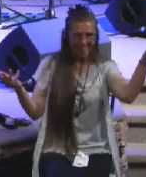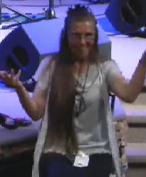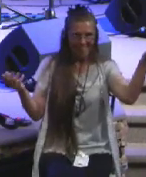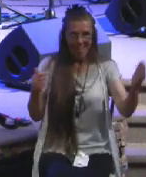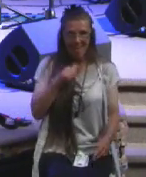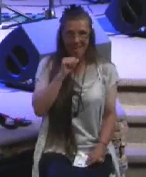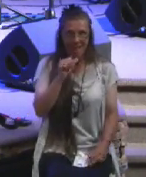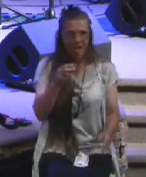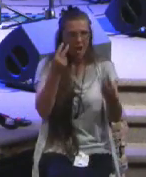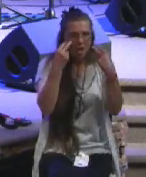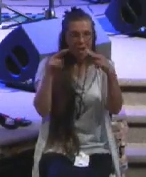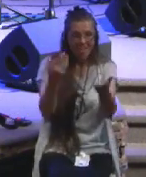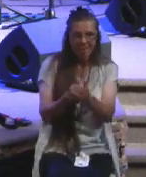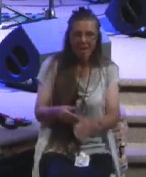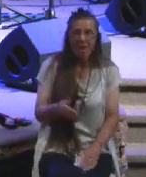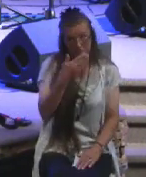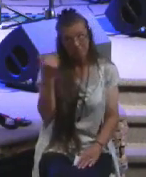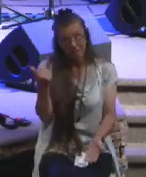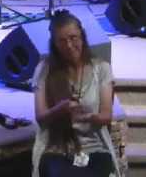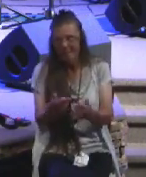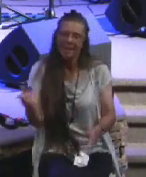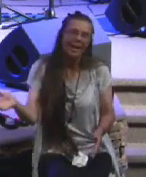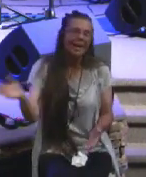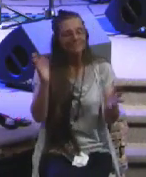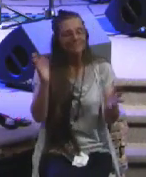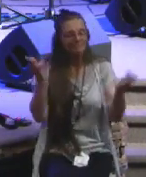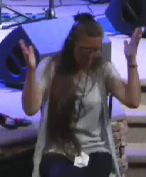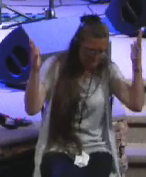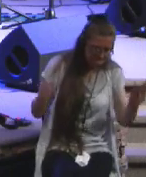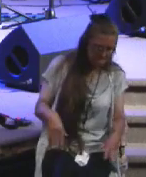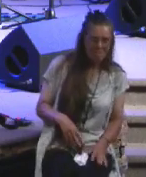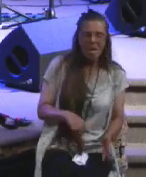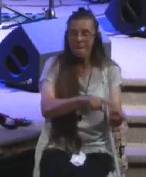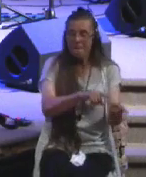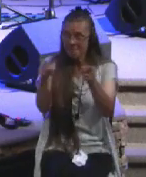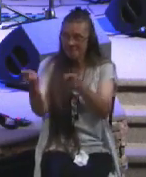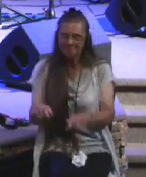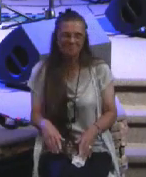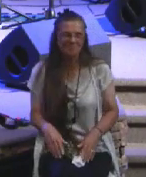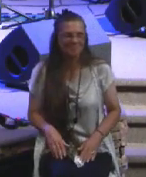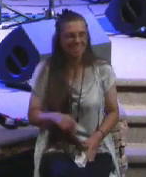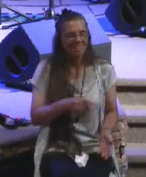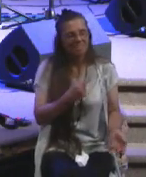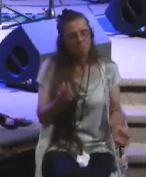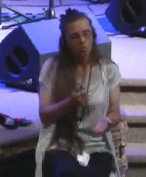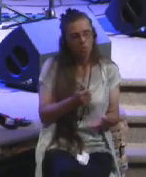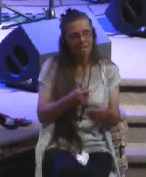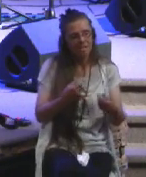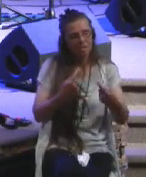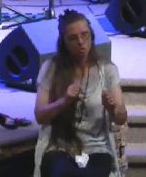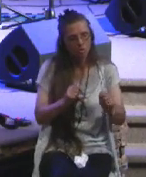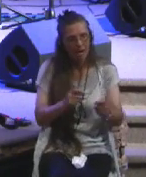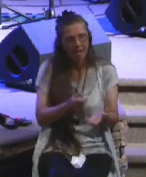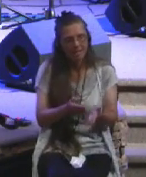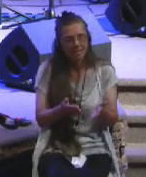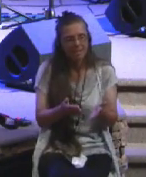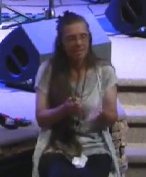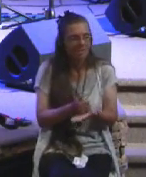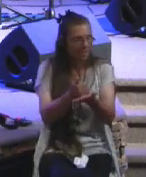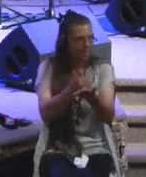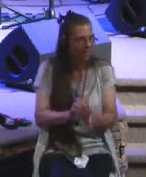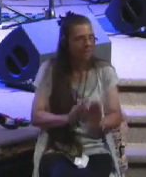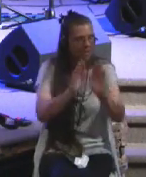all that good, but I'm better than that. I'll tell you. But anyway, moving on. And so we tried to help her, and she